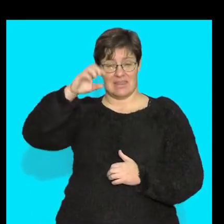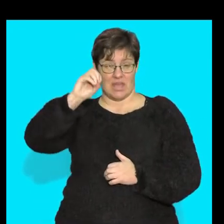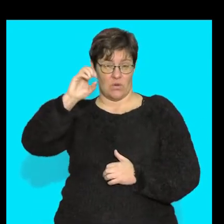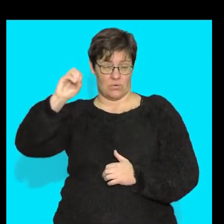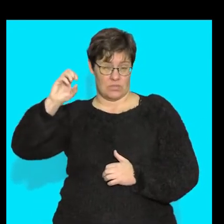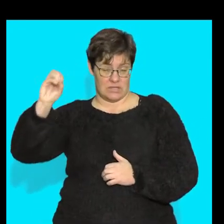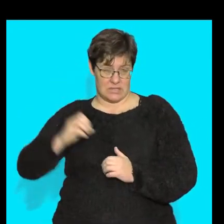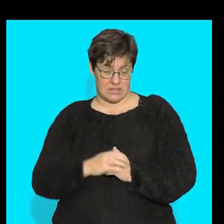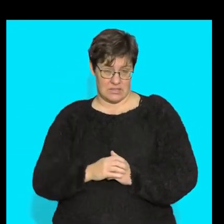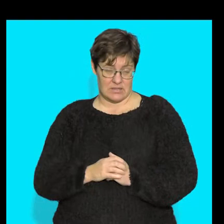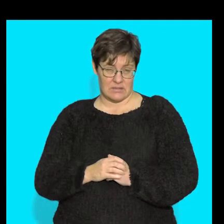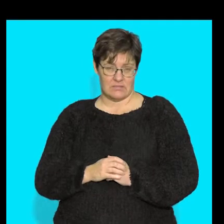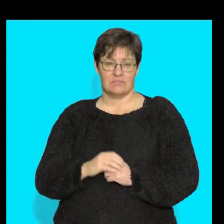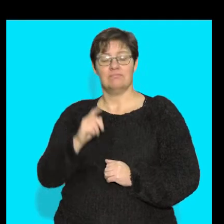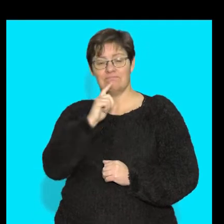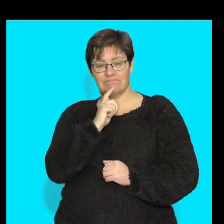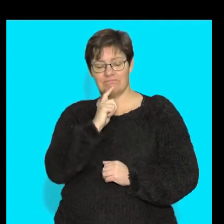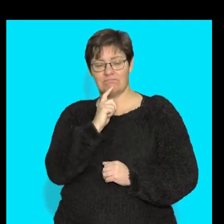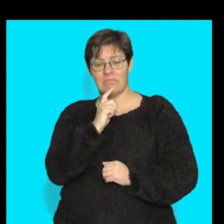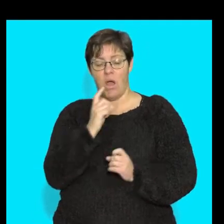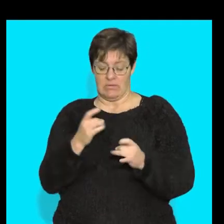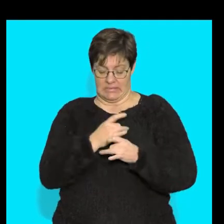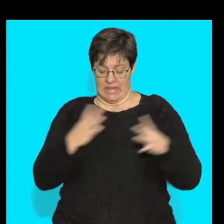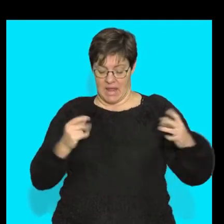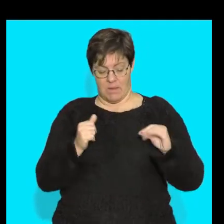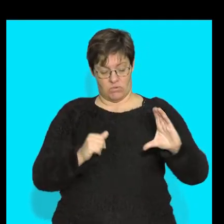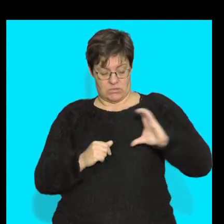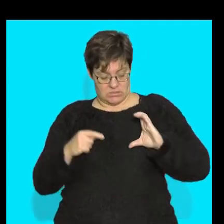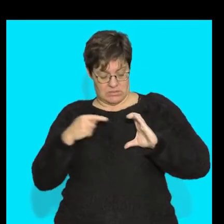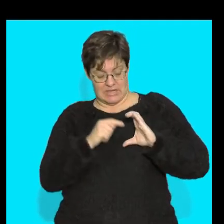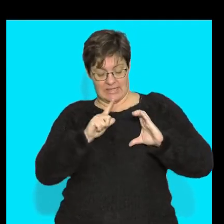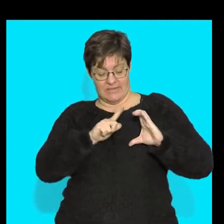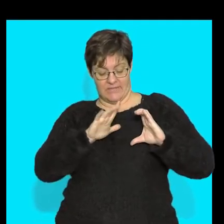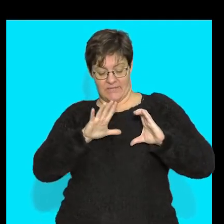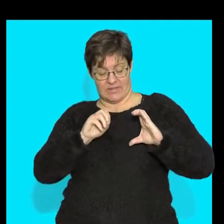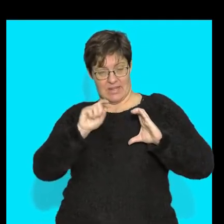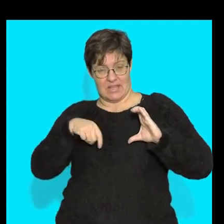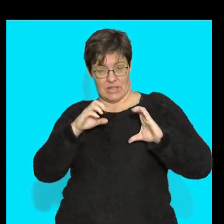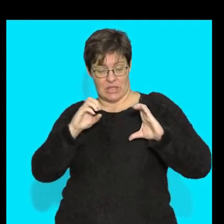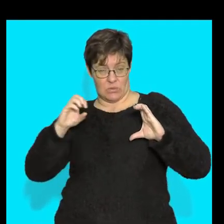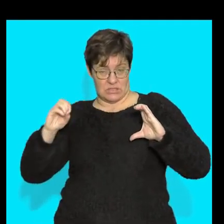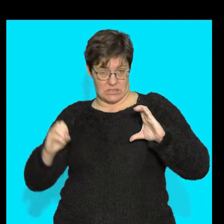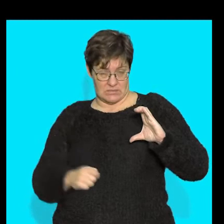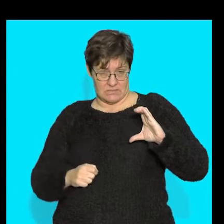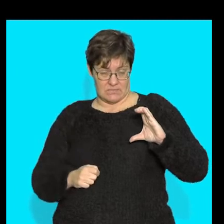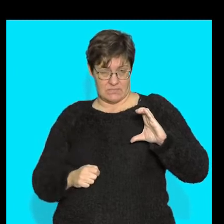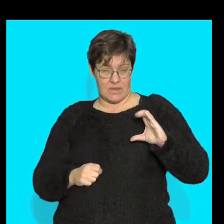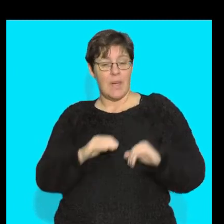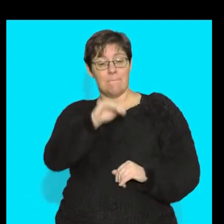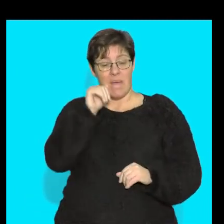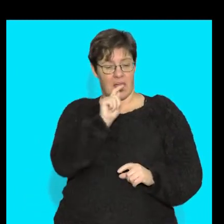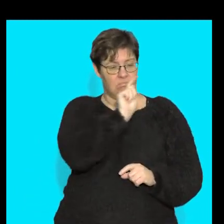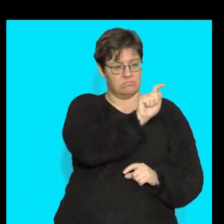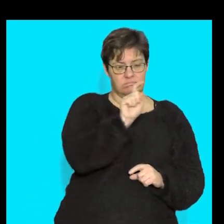750,000, right? And this becomes the principal amount. Now, she decides to approach 3